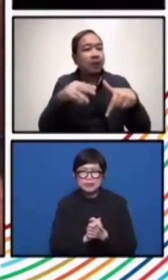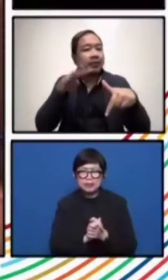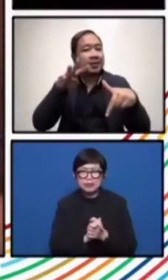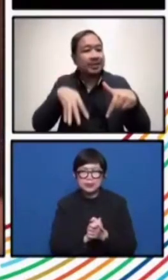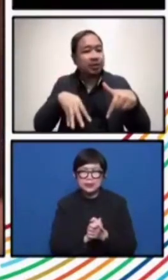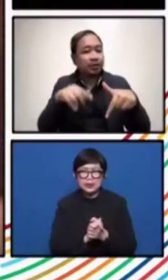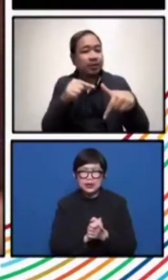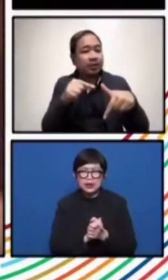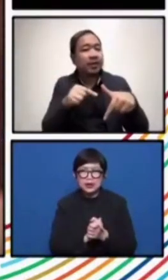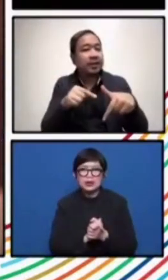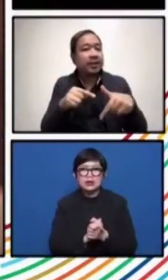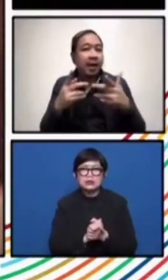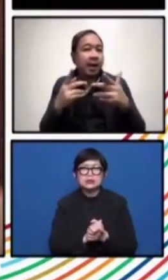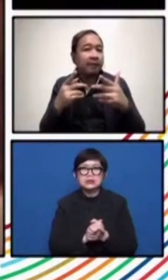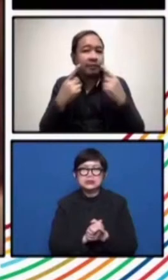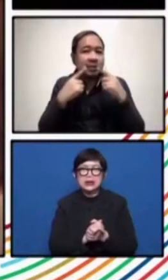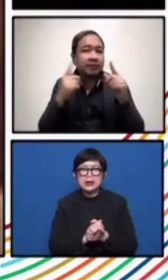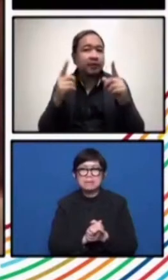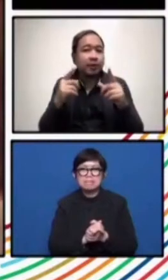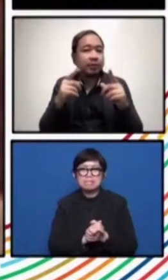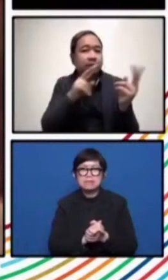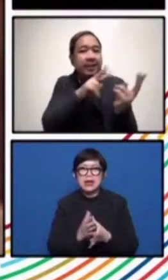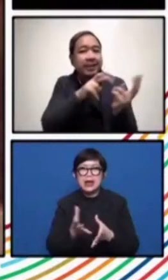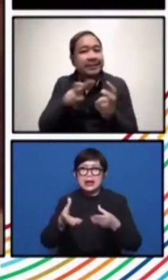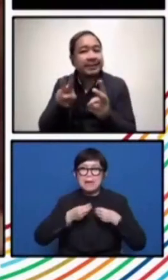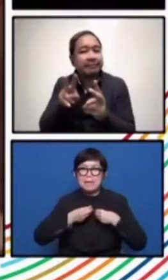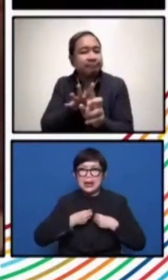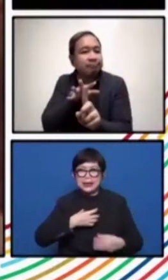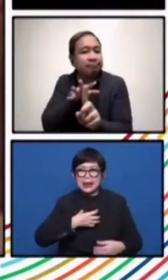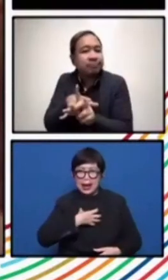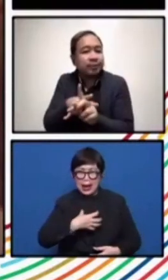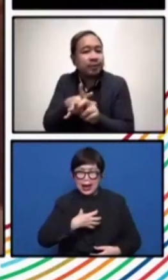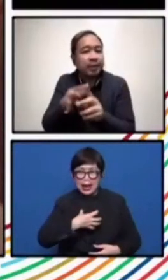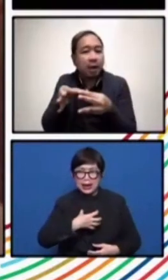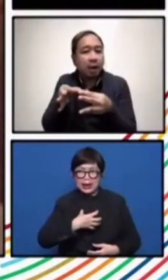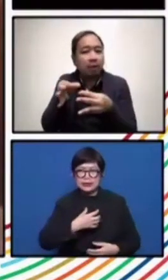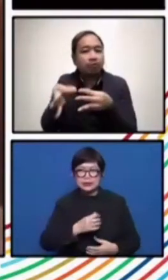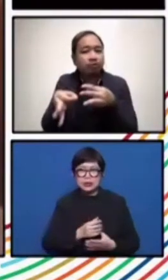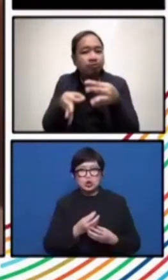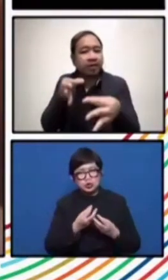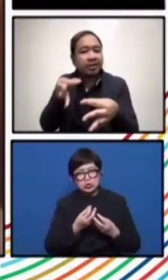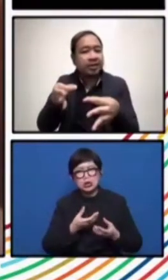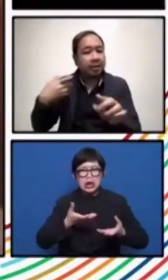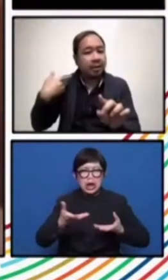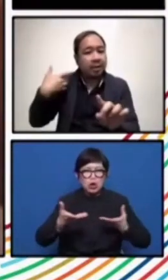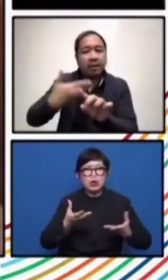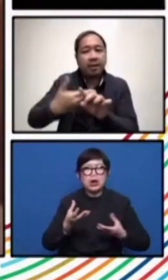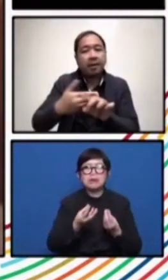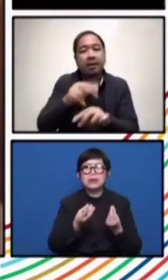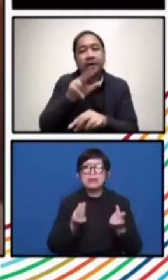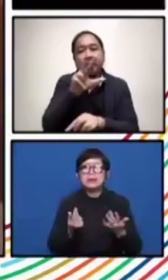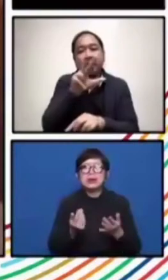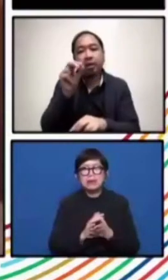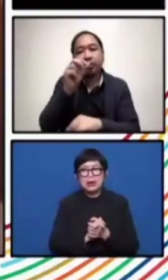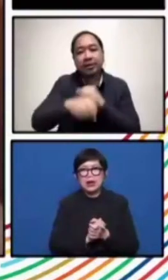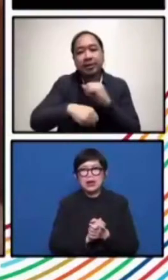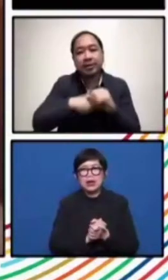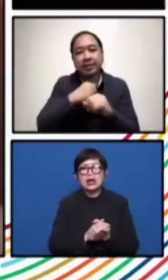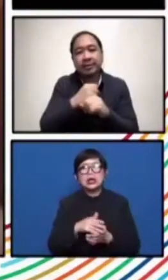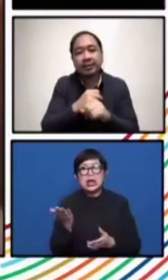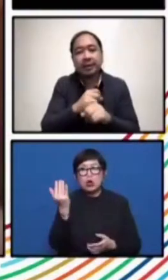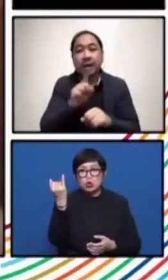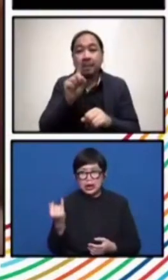the strategy over the past three decades however the attitudinal and environmental